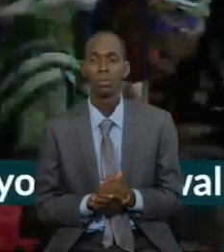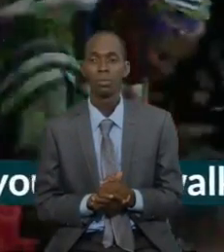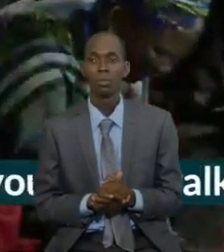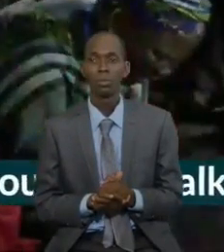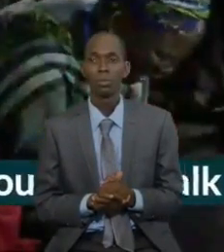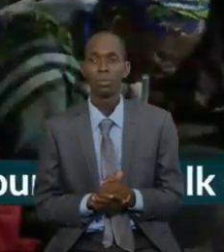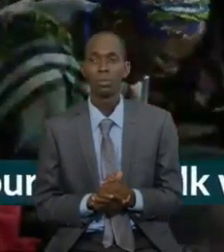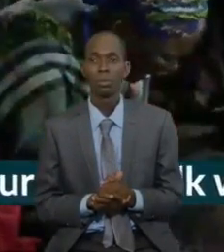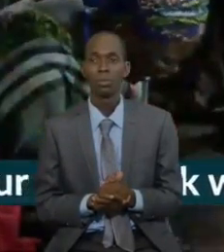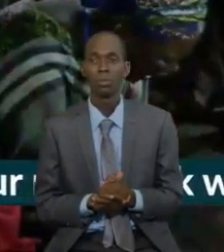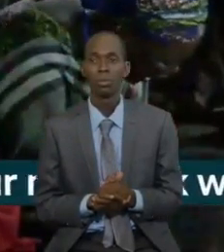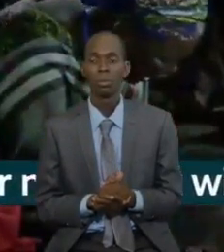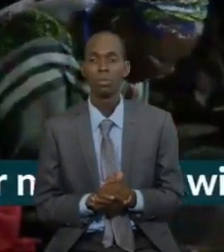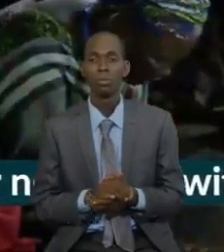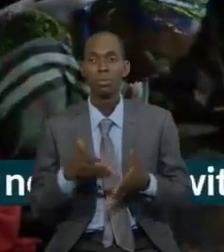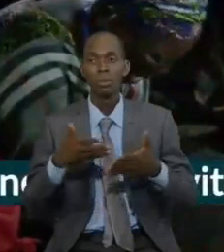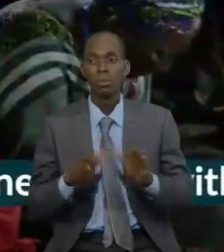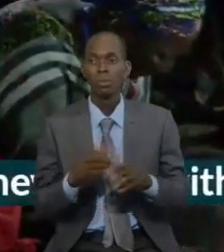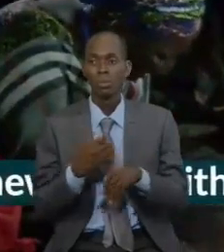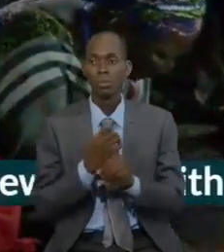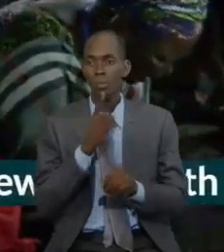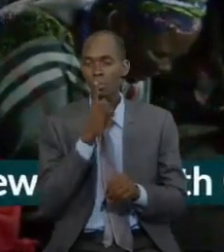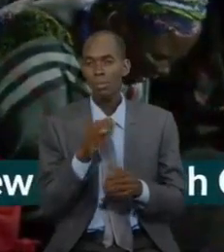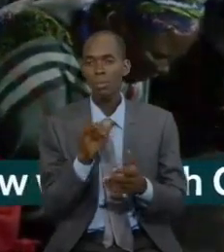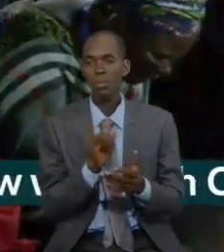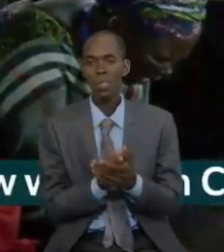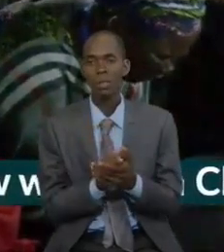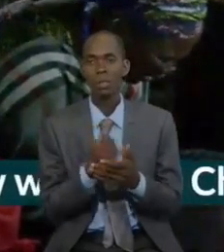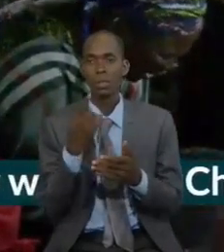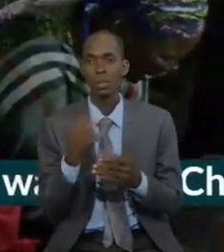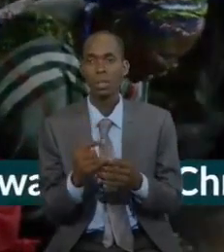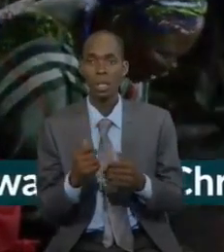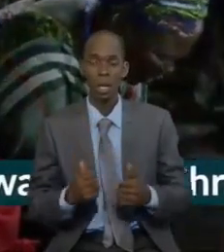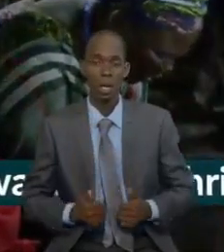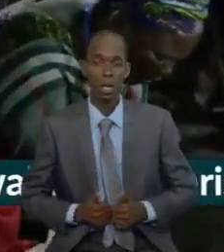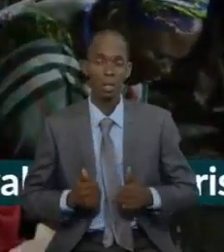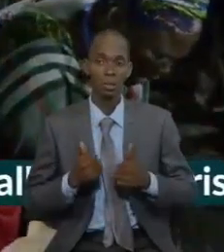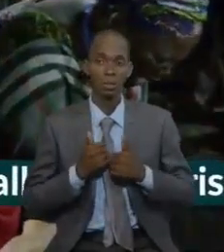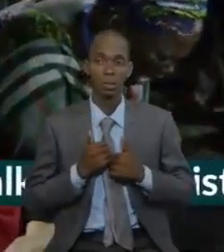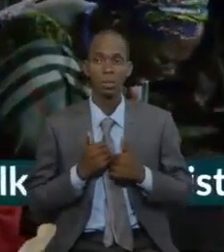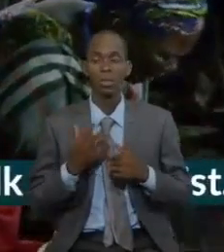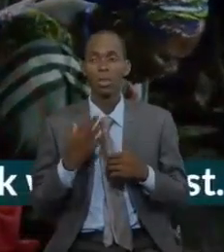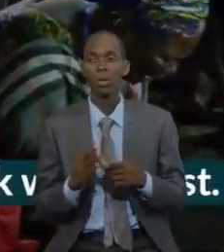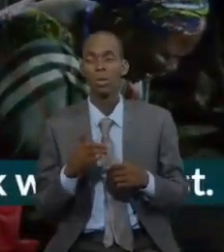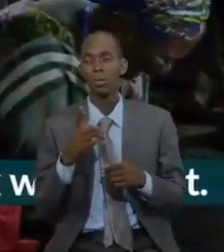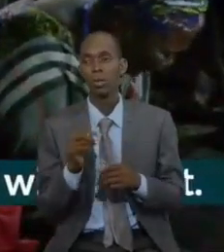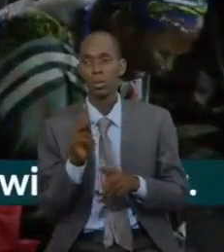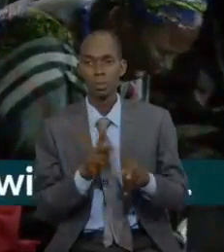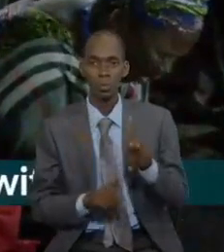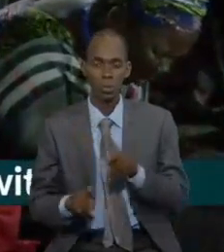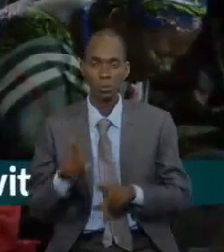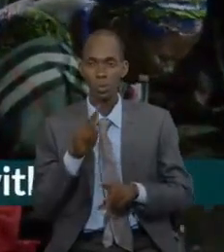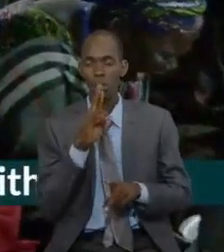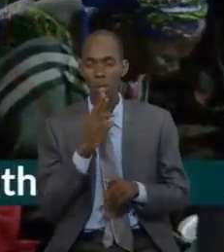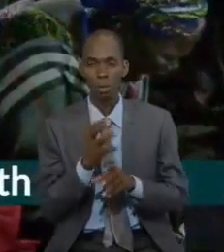Let's ensure that the contact address of each of the converts